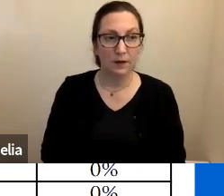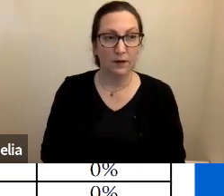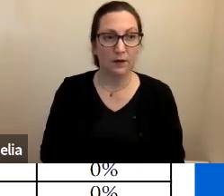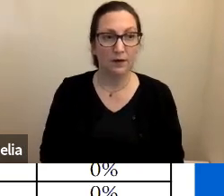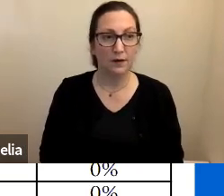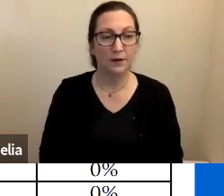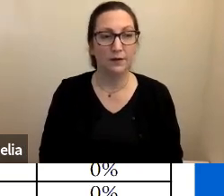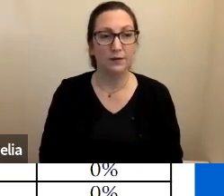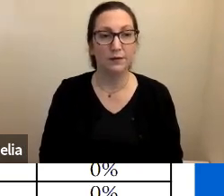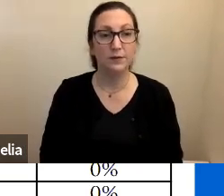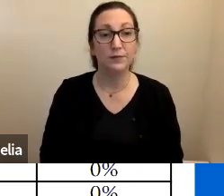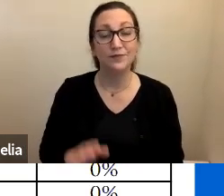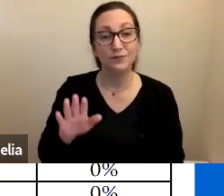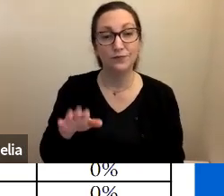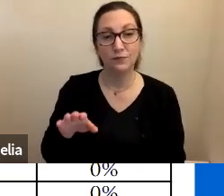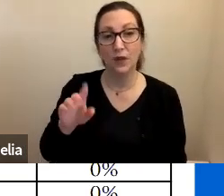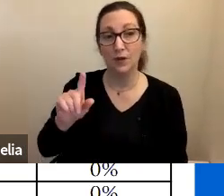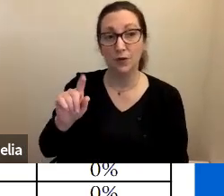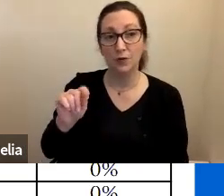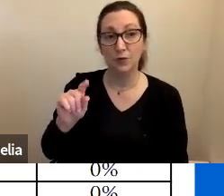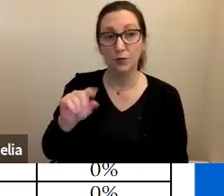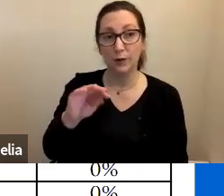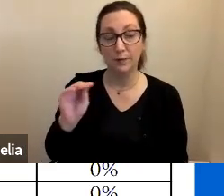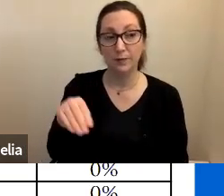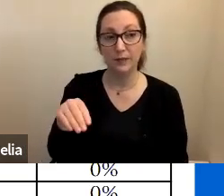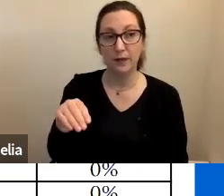I will note that in the 20%,